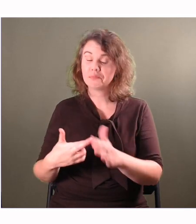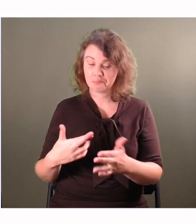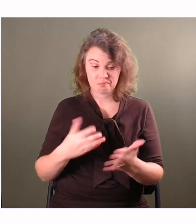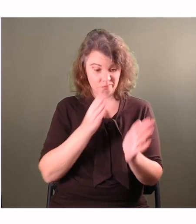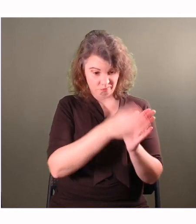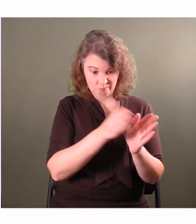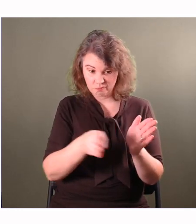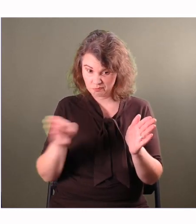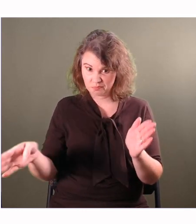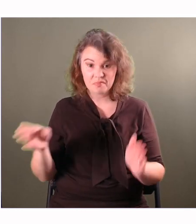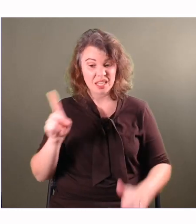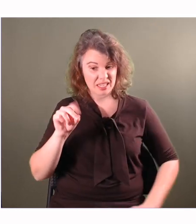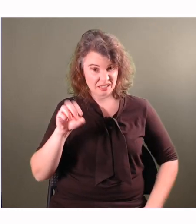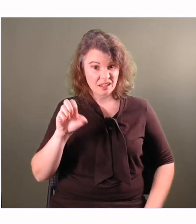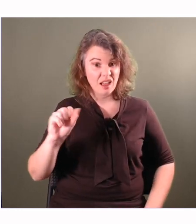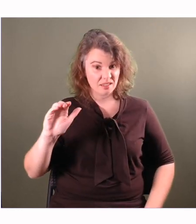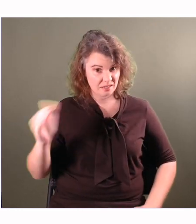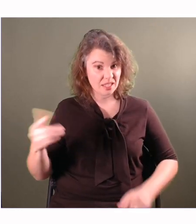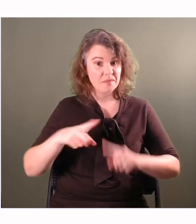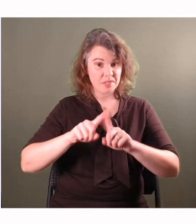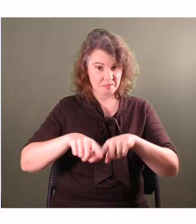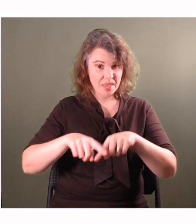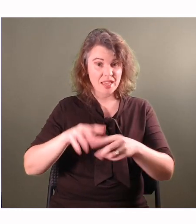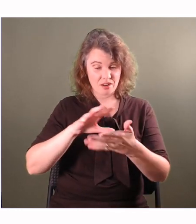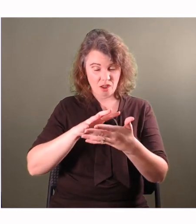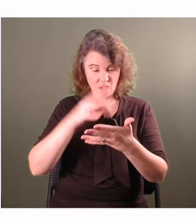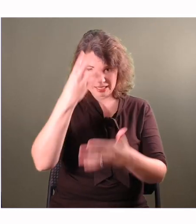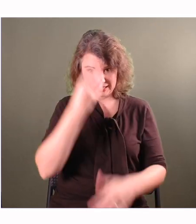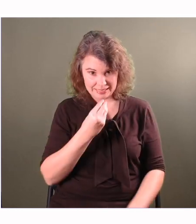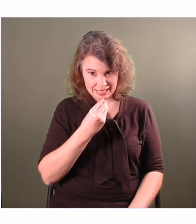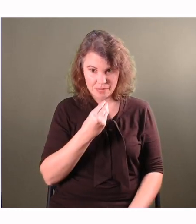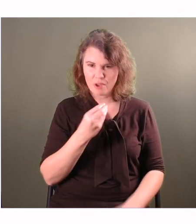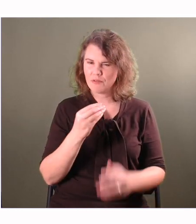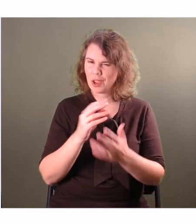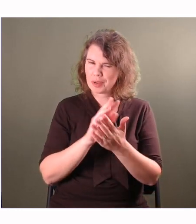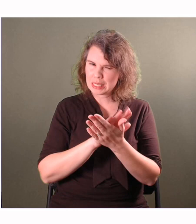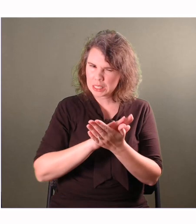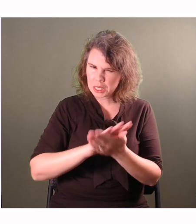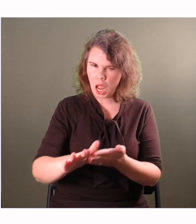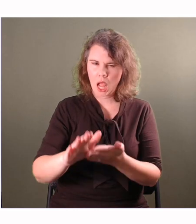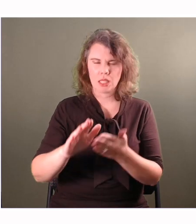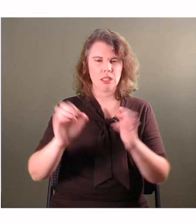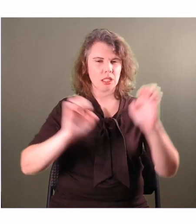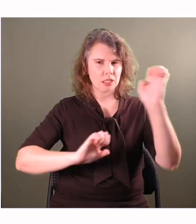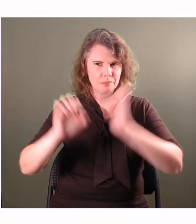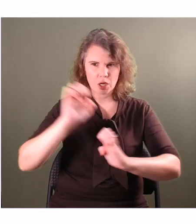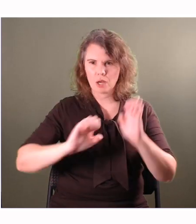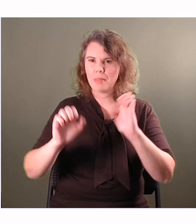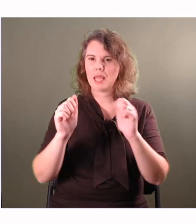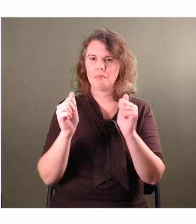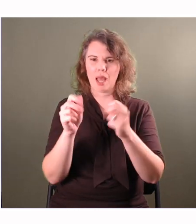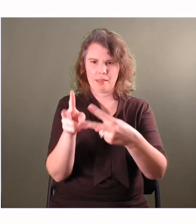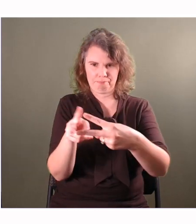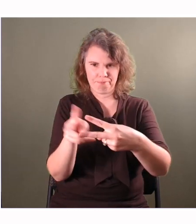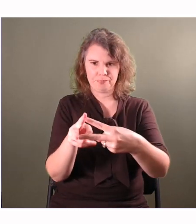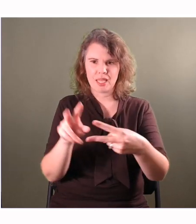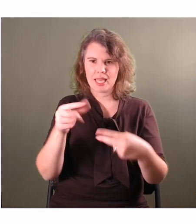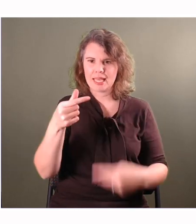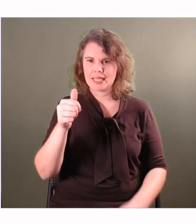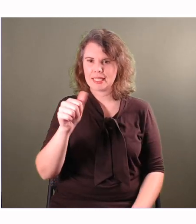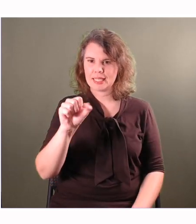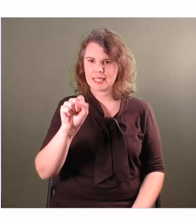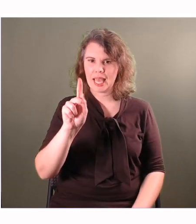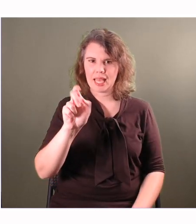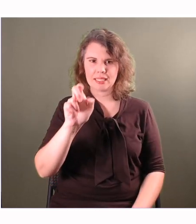out it does seem to depend on sleep. It's a very nice experiment by Gaskell and colleagues. They broke down the